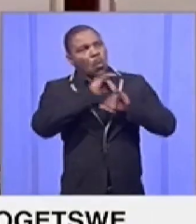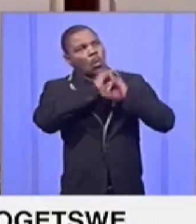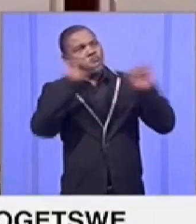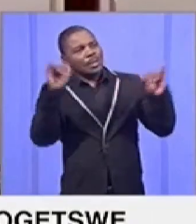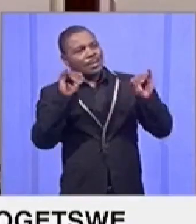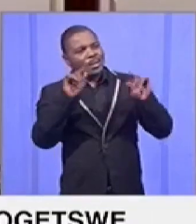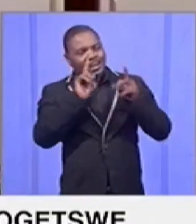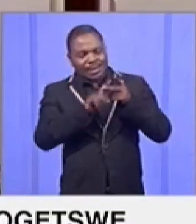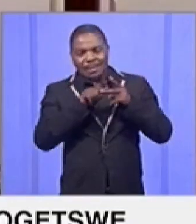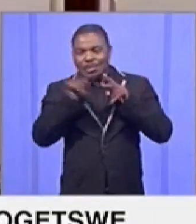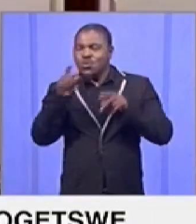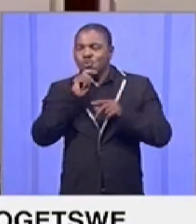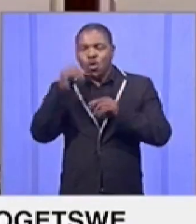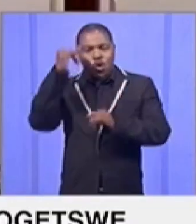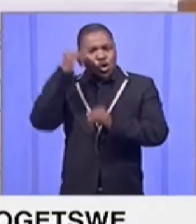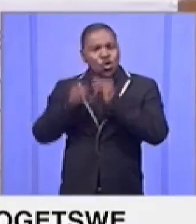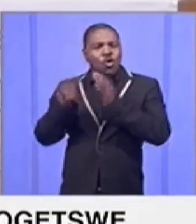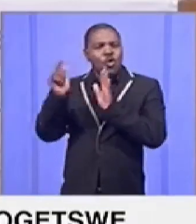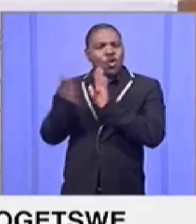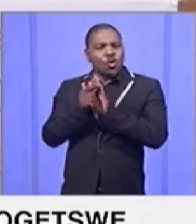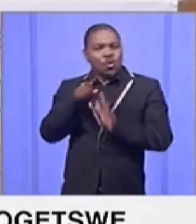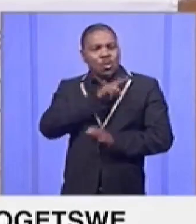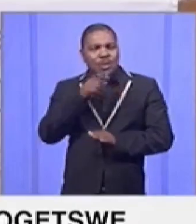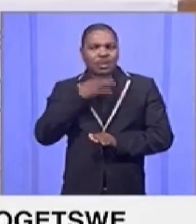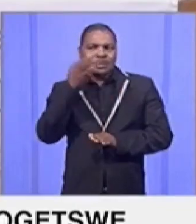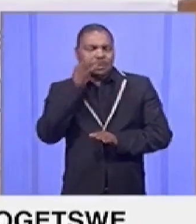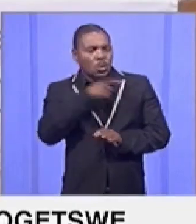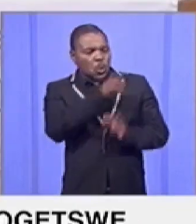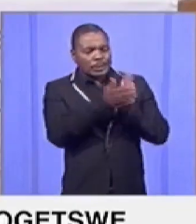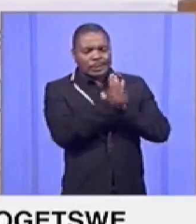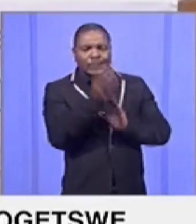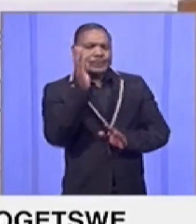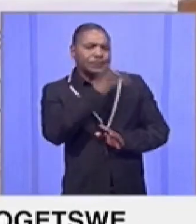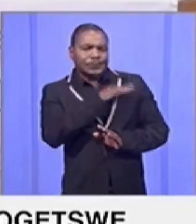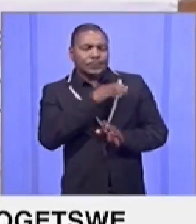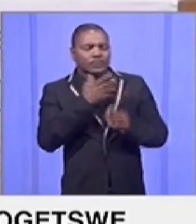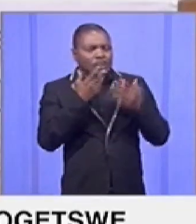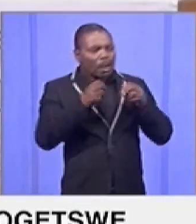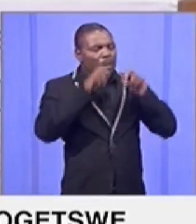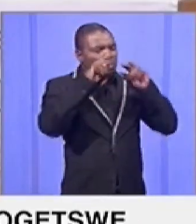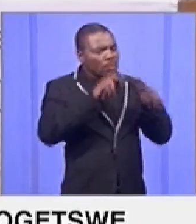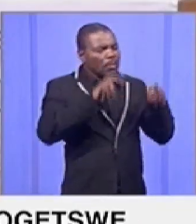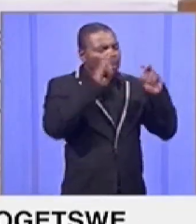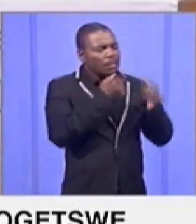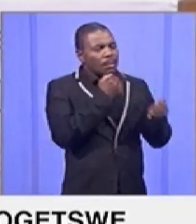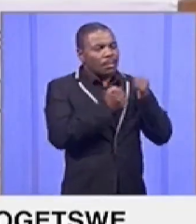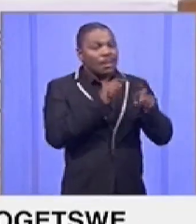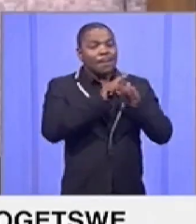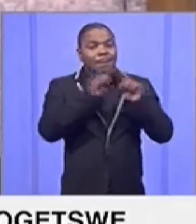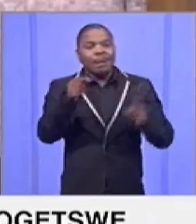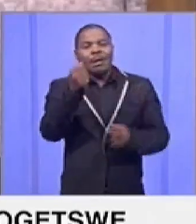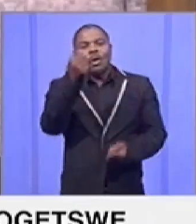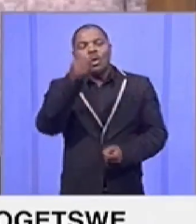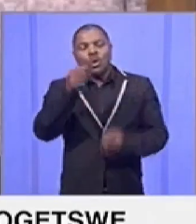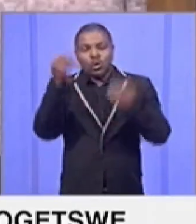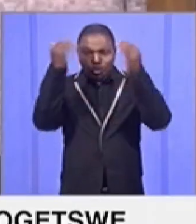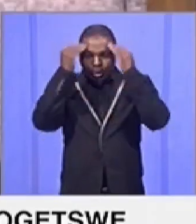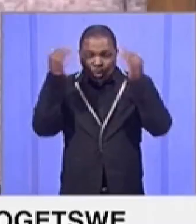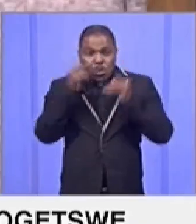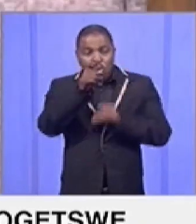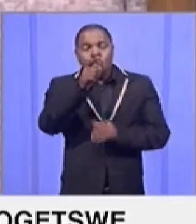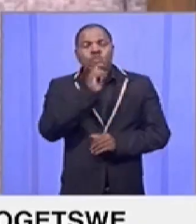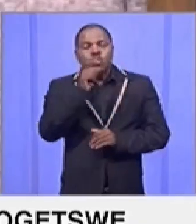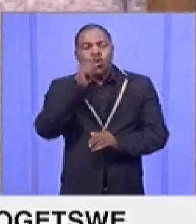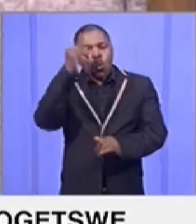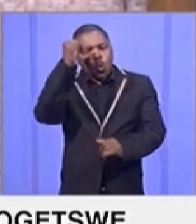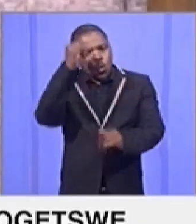molao o sa siamang go ka akantsha gore ga ana bokgoni le go sekisiwa fa baatlhodi ba ba dirisitseng dikgato tse di sa siamang tsa molao